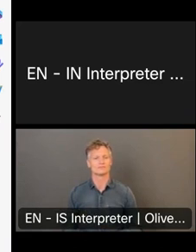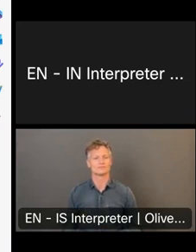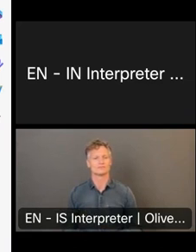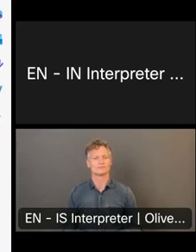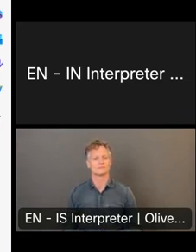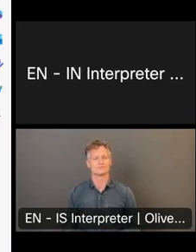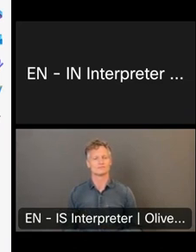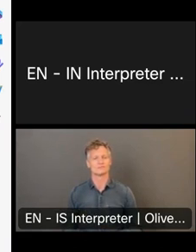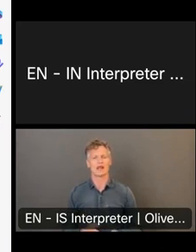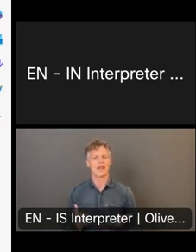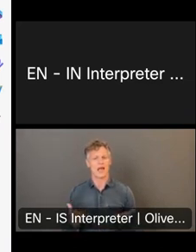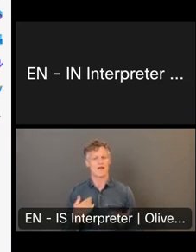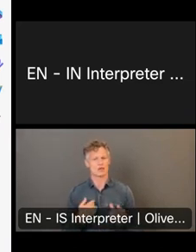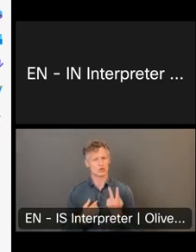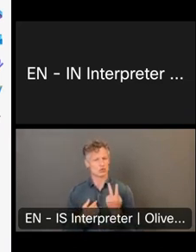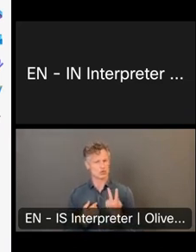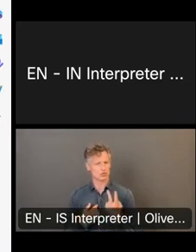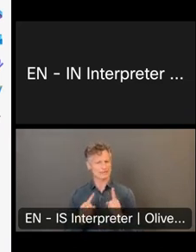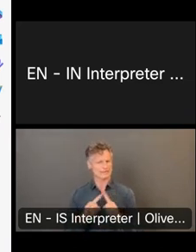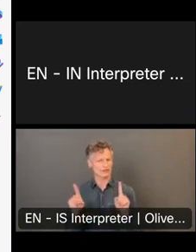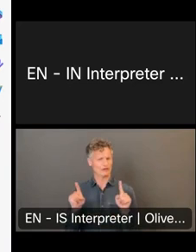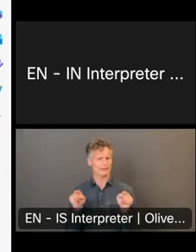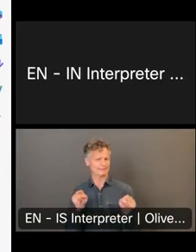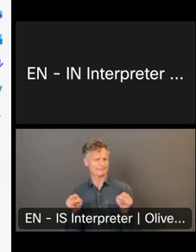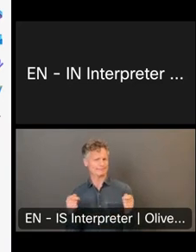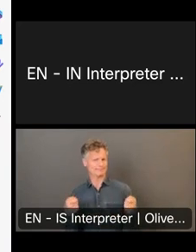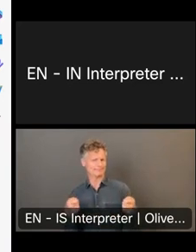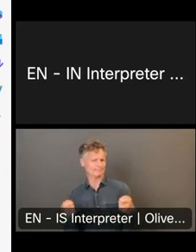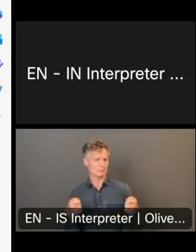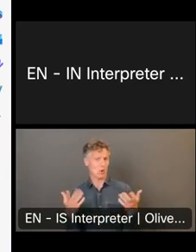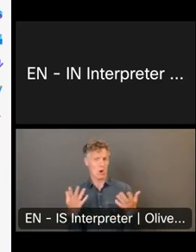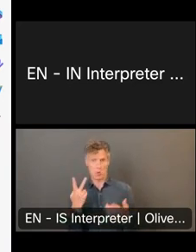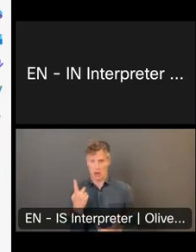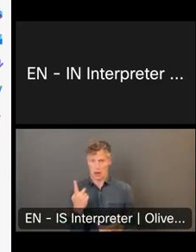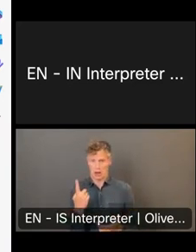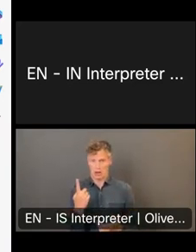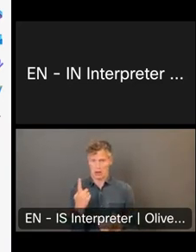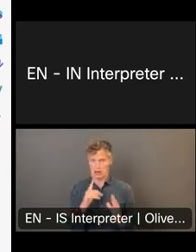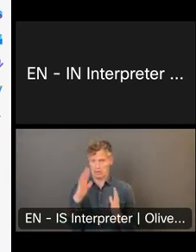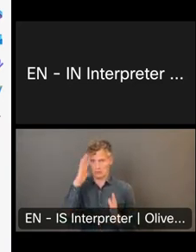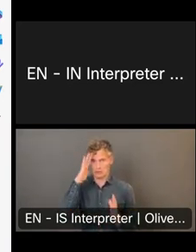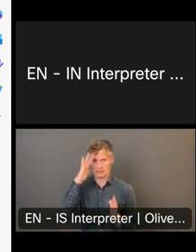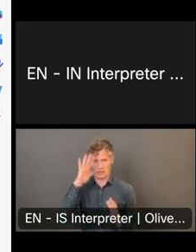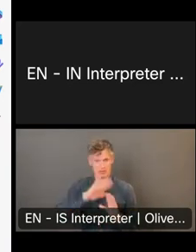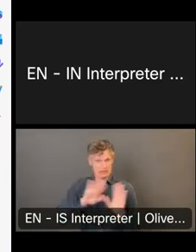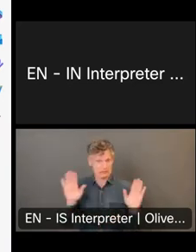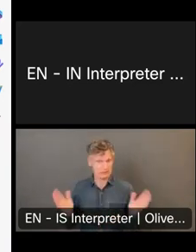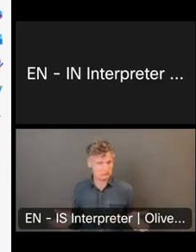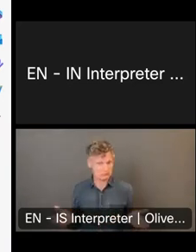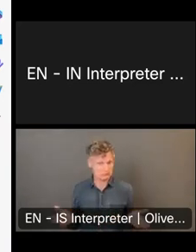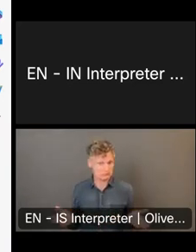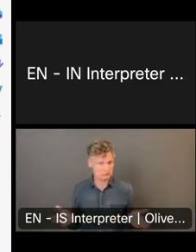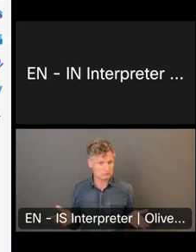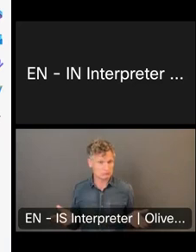here then with two antinomic factors, as I suggested, or is there really just one unitary principle? So for Grice, there's clearly the